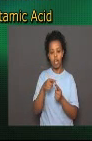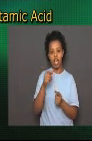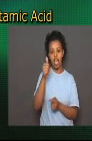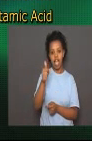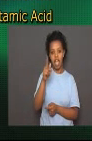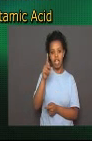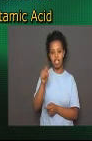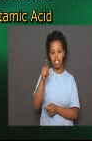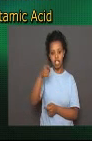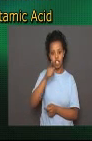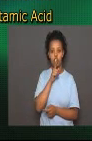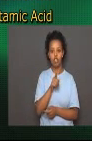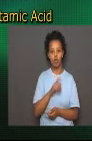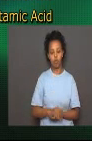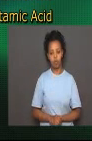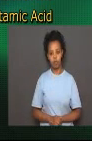ATG.